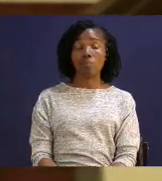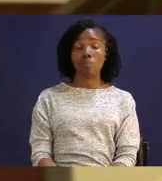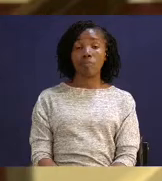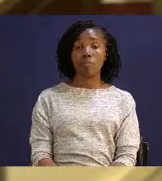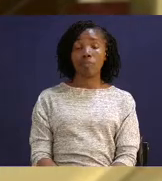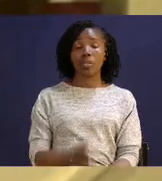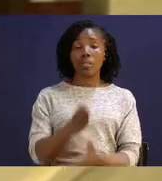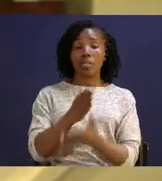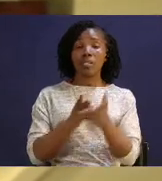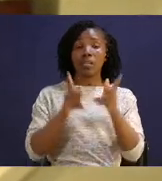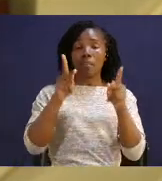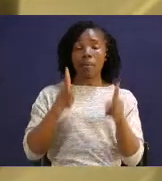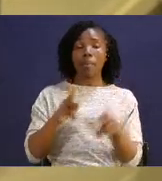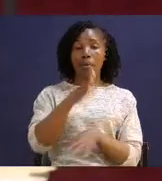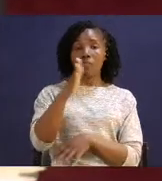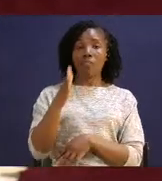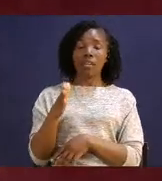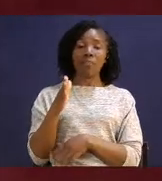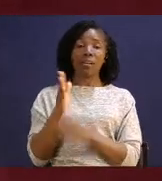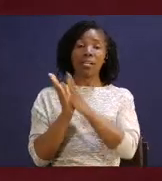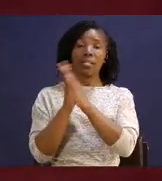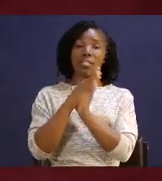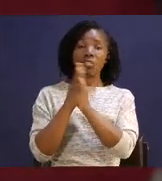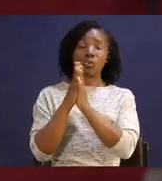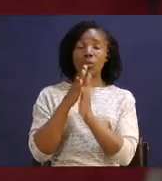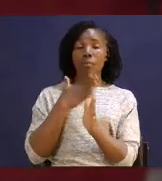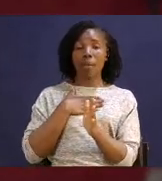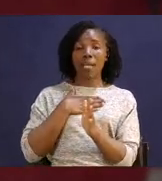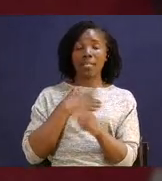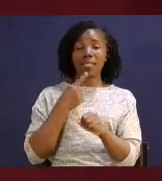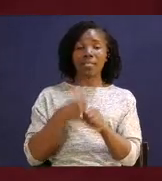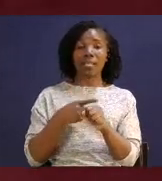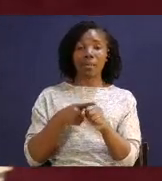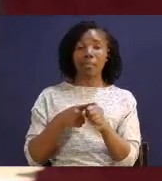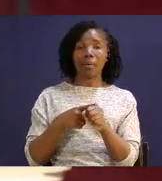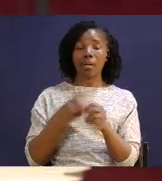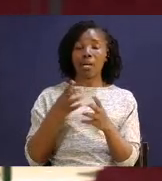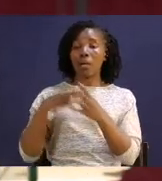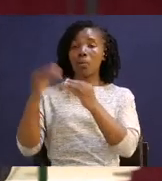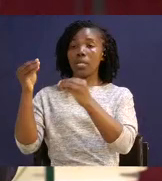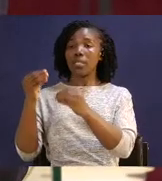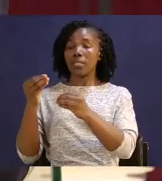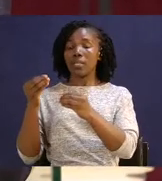Some of you have never heard my story when I went for a dowry negotiation